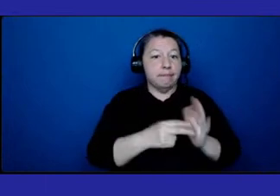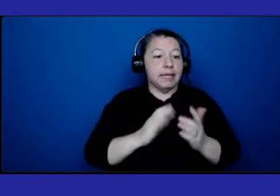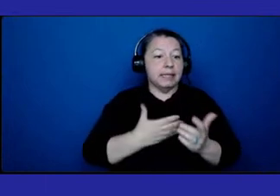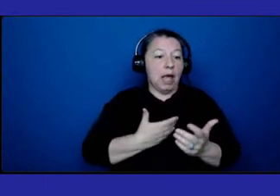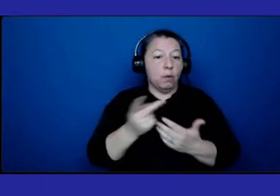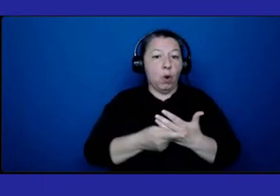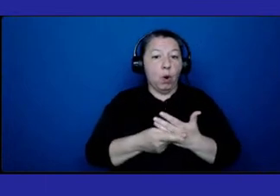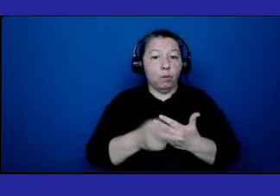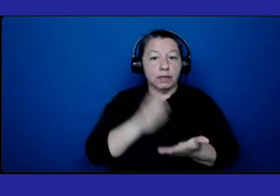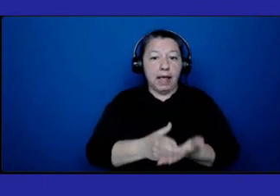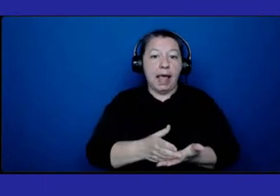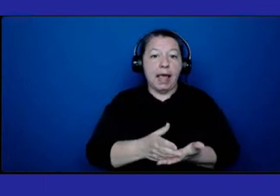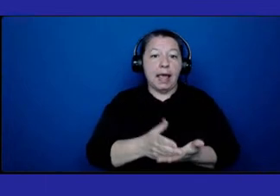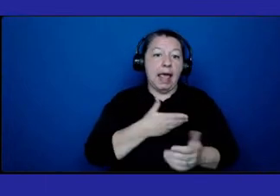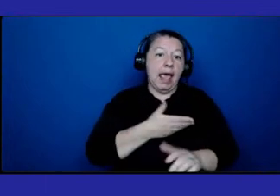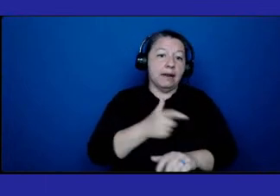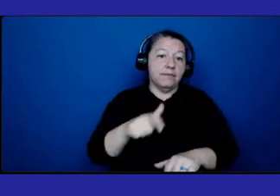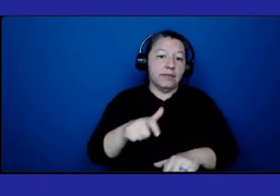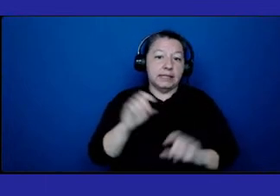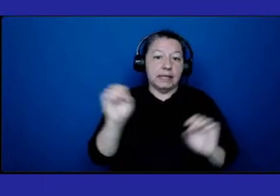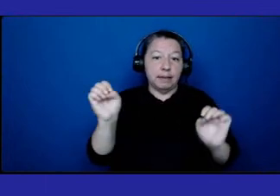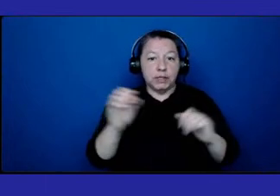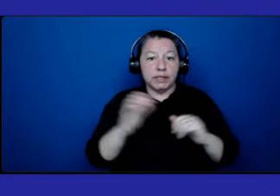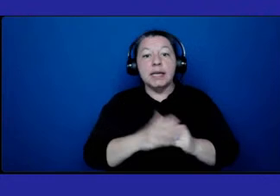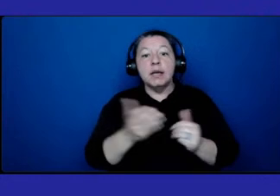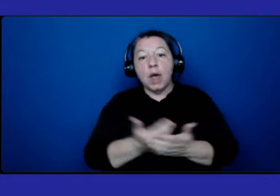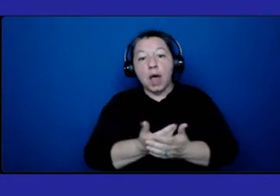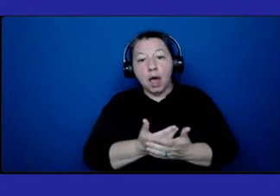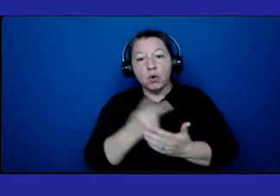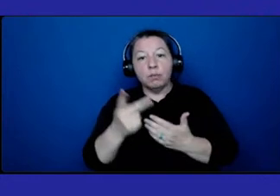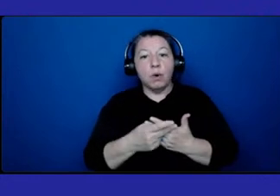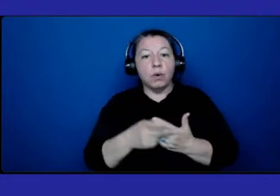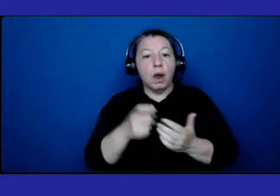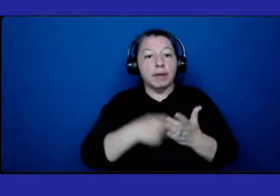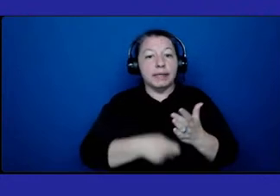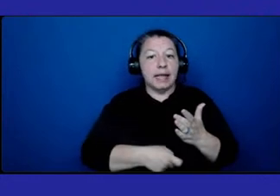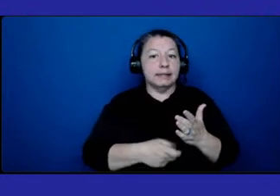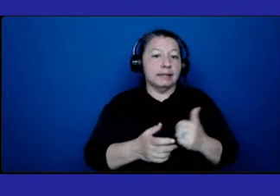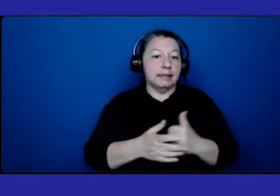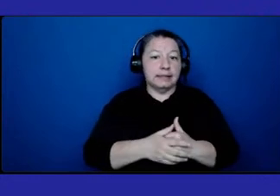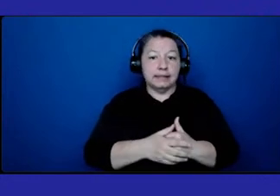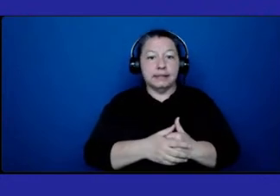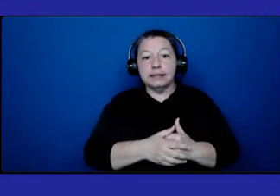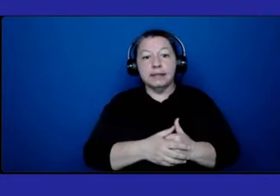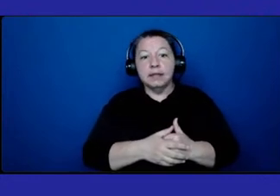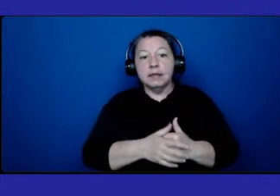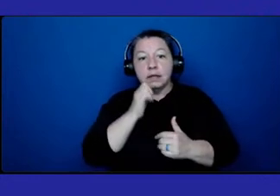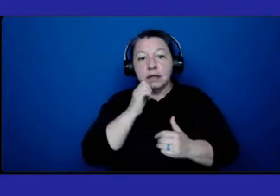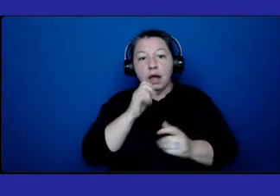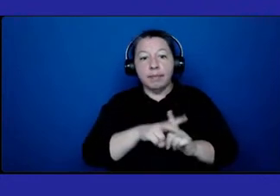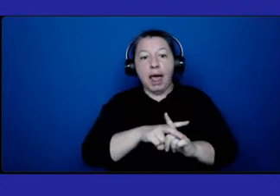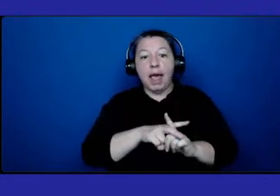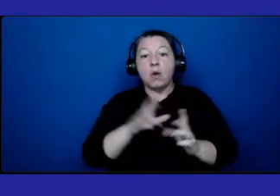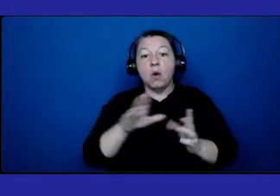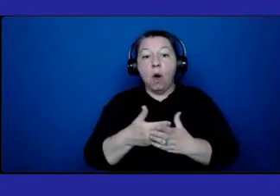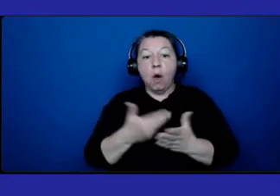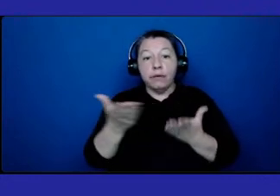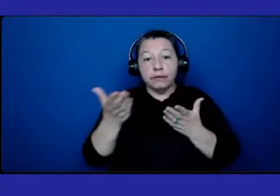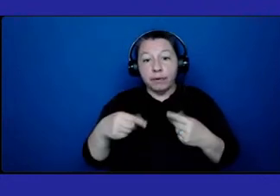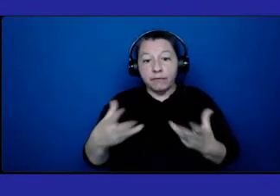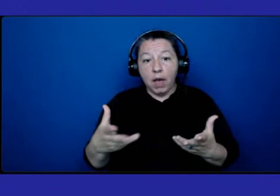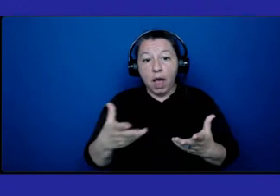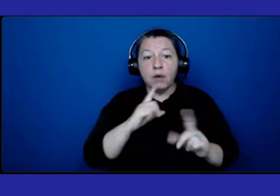of this emergency, and we won't have new programmatic expenses. All of the services that we were providing to respond